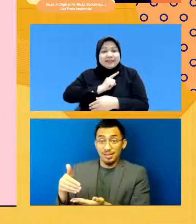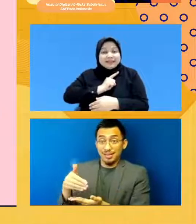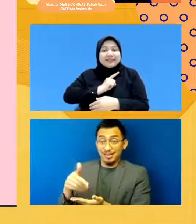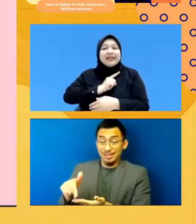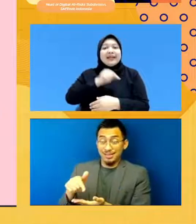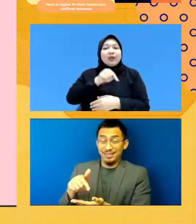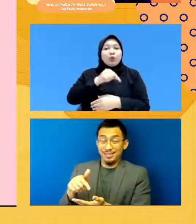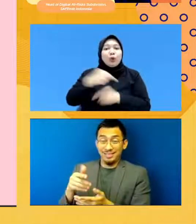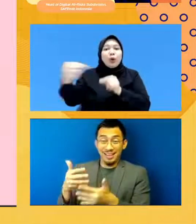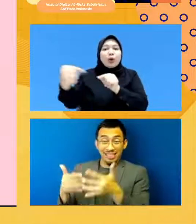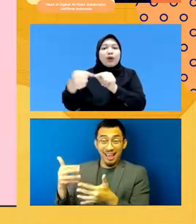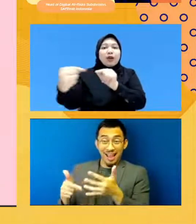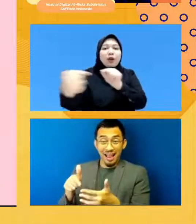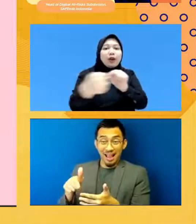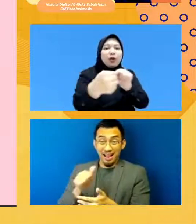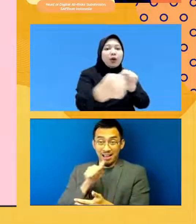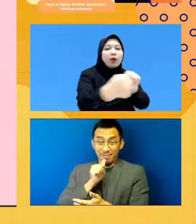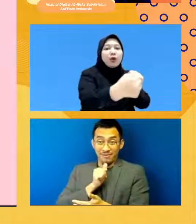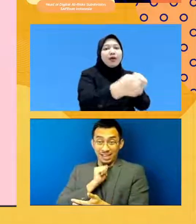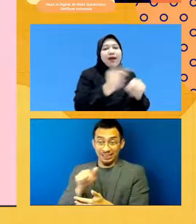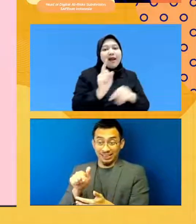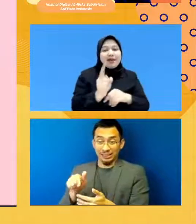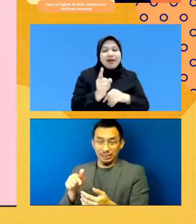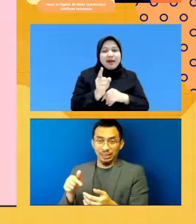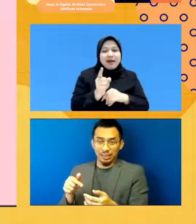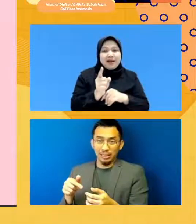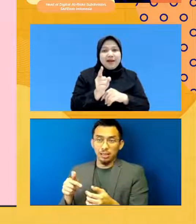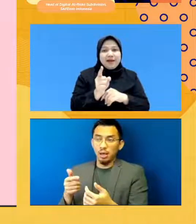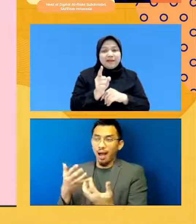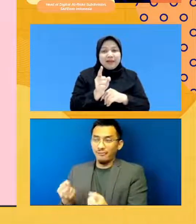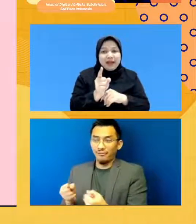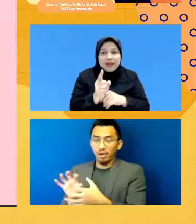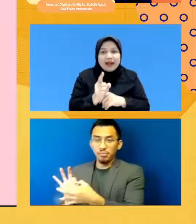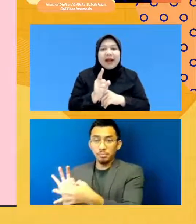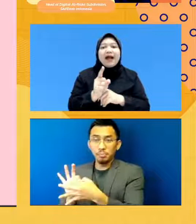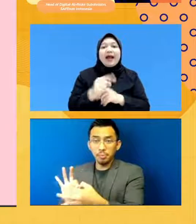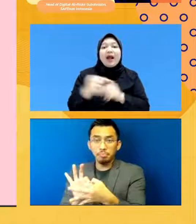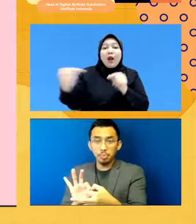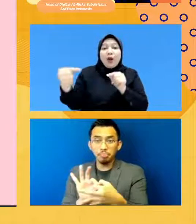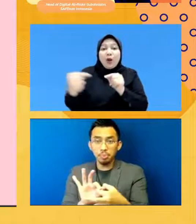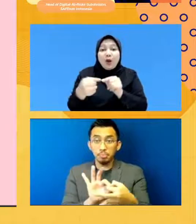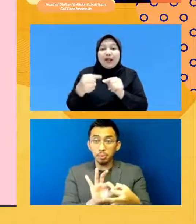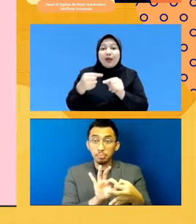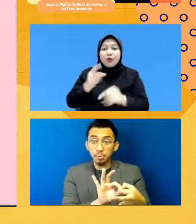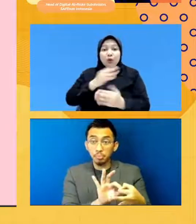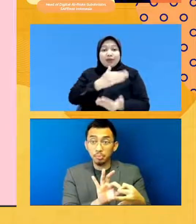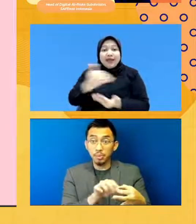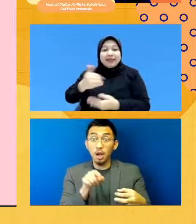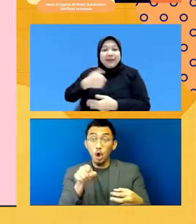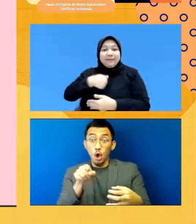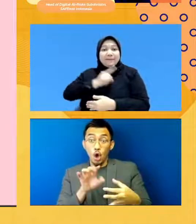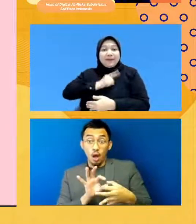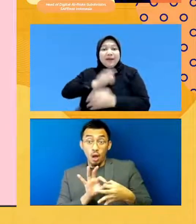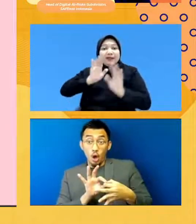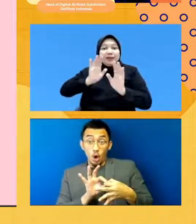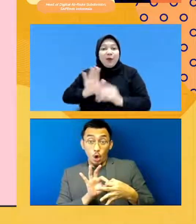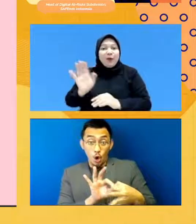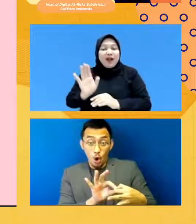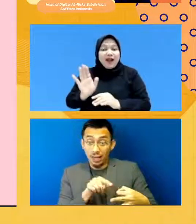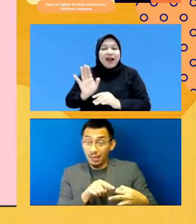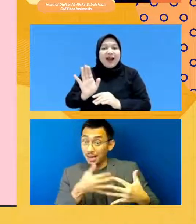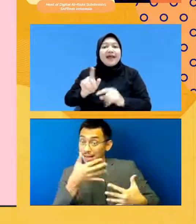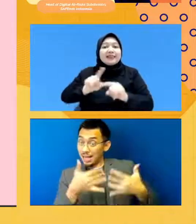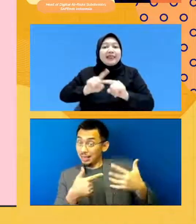each other. And not only connected to our own data, our data could very well be connected